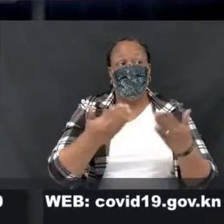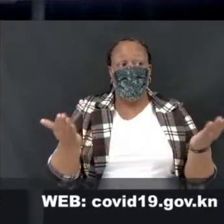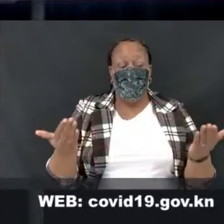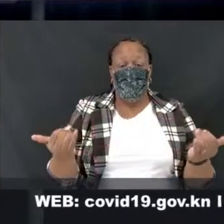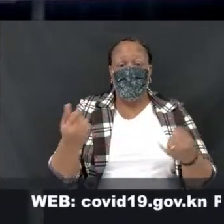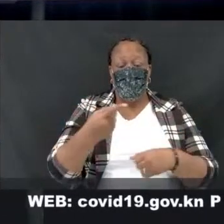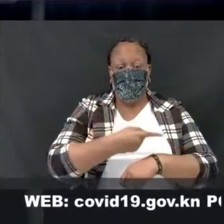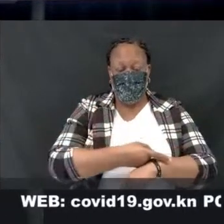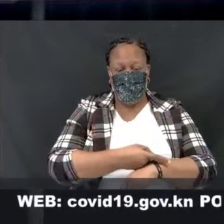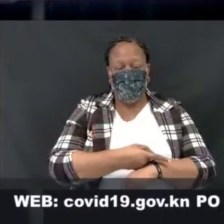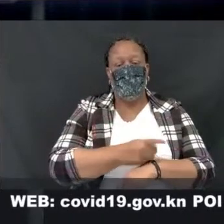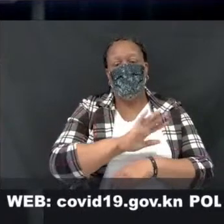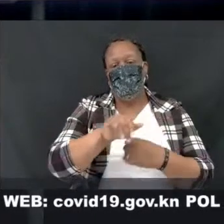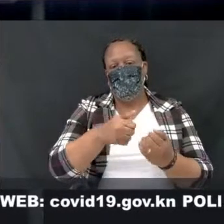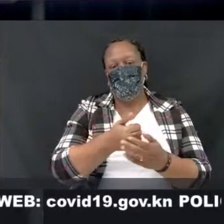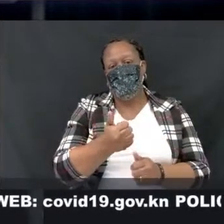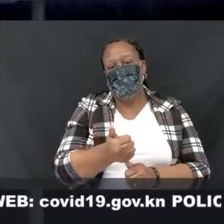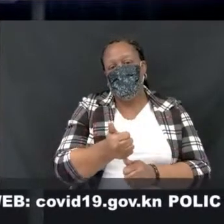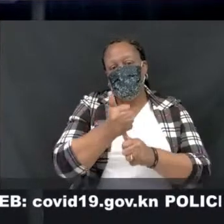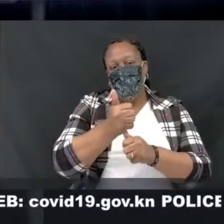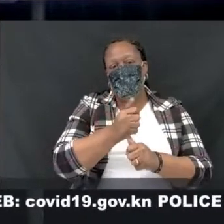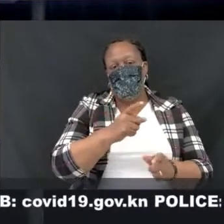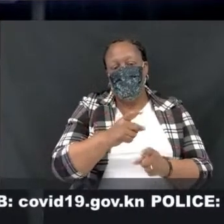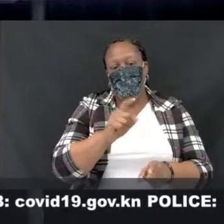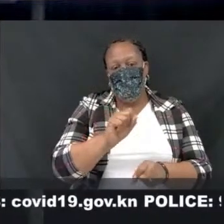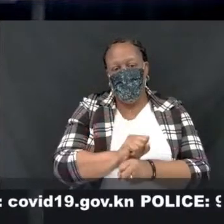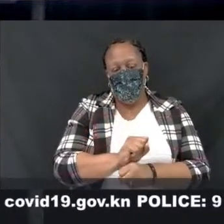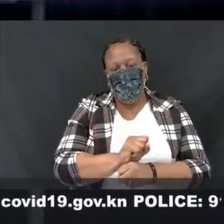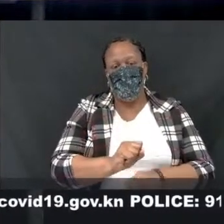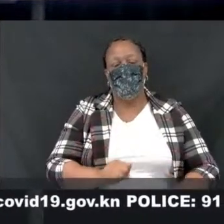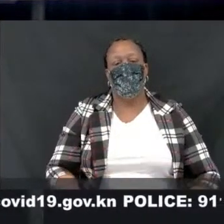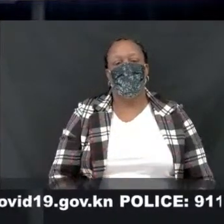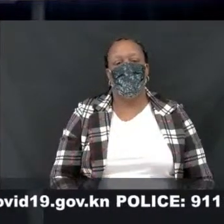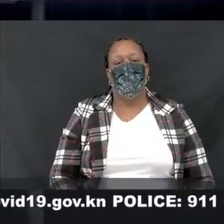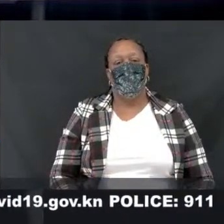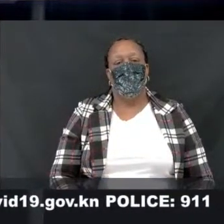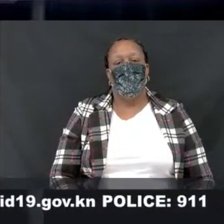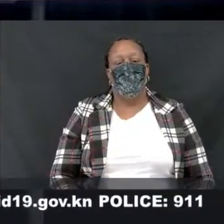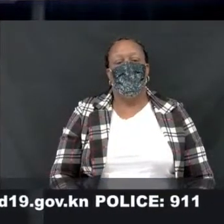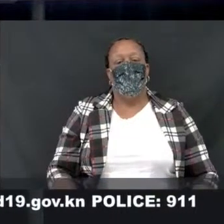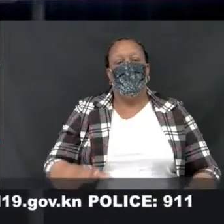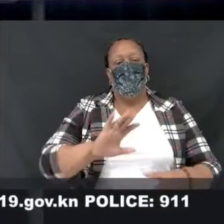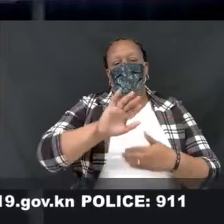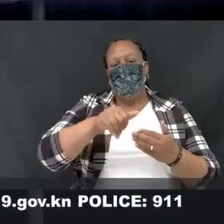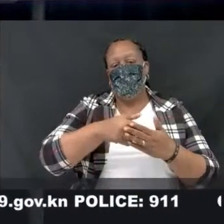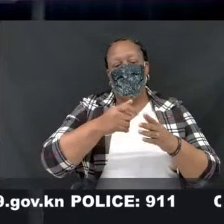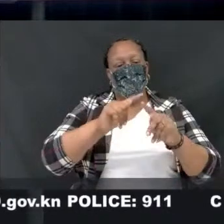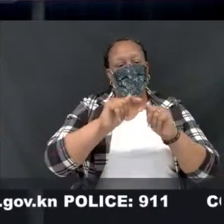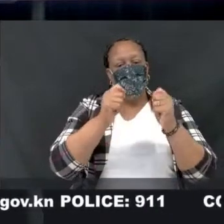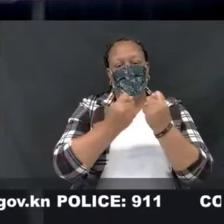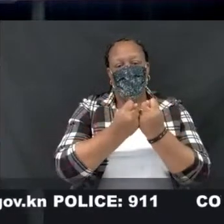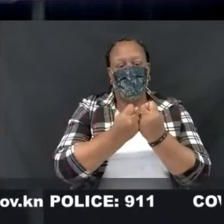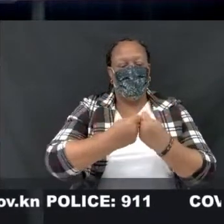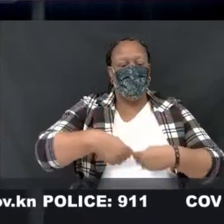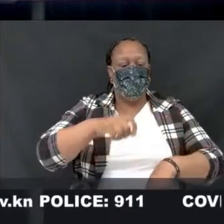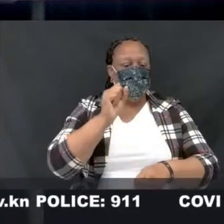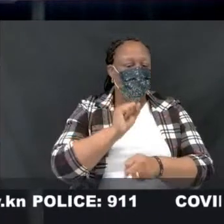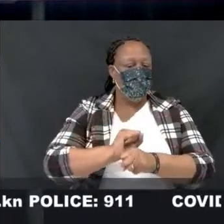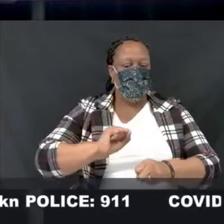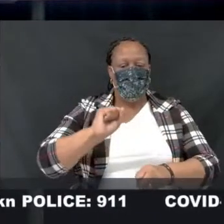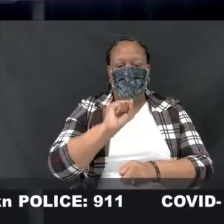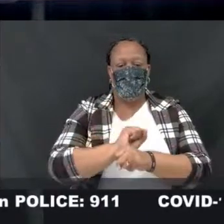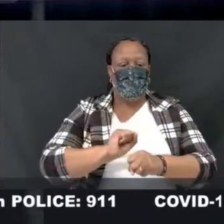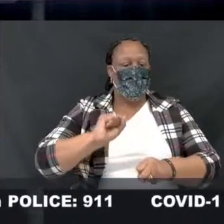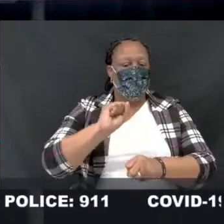Labor, for their usual support. I also wish to thank the entire team who works ardently at making these